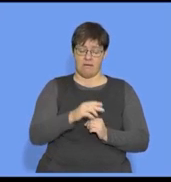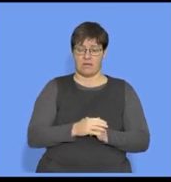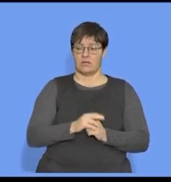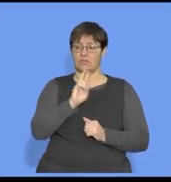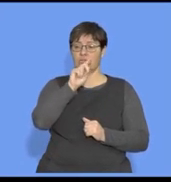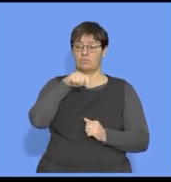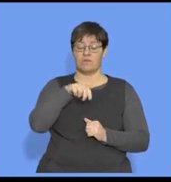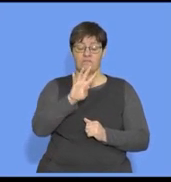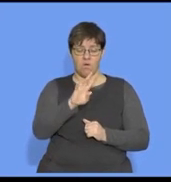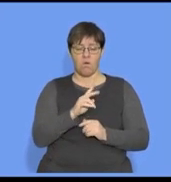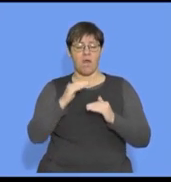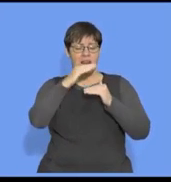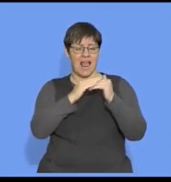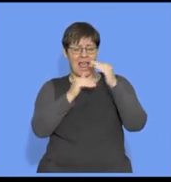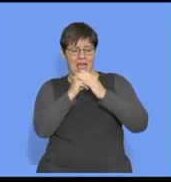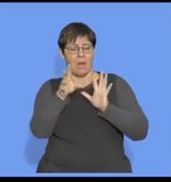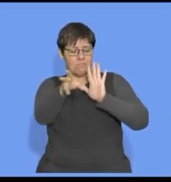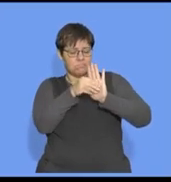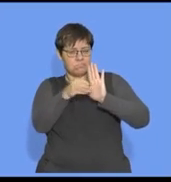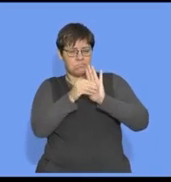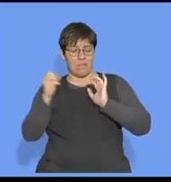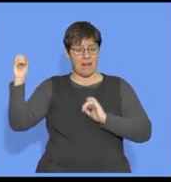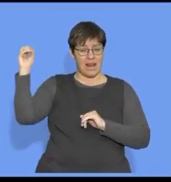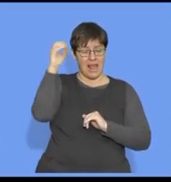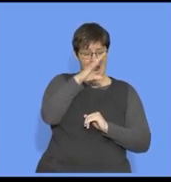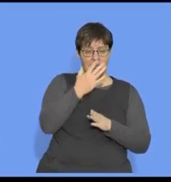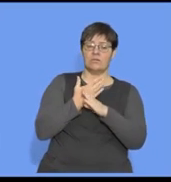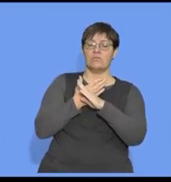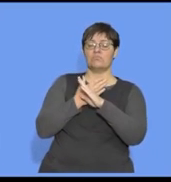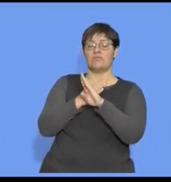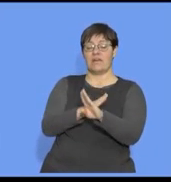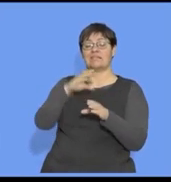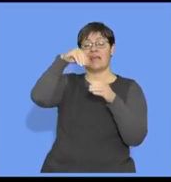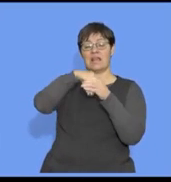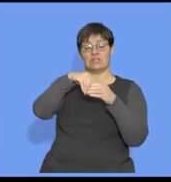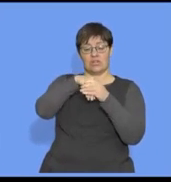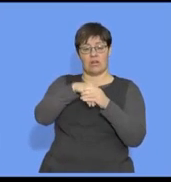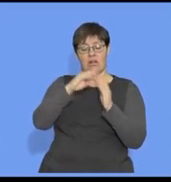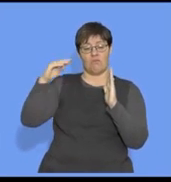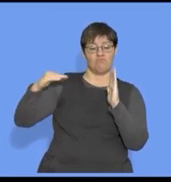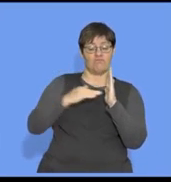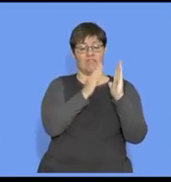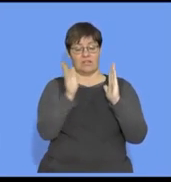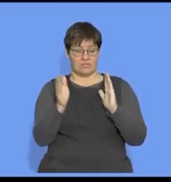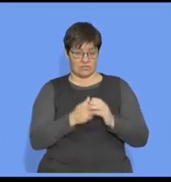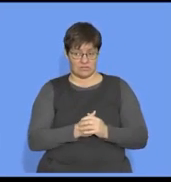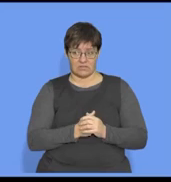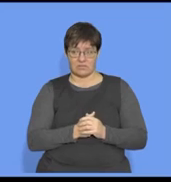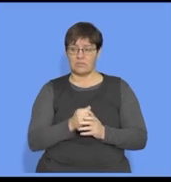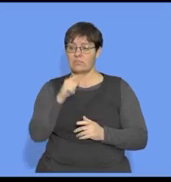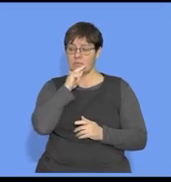layer in the eye that absorb light to prevent internal